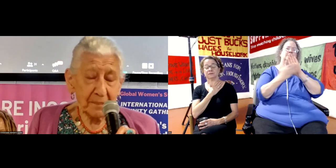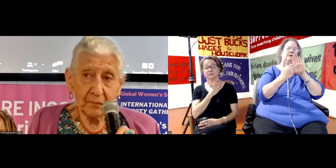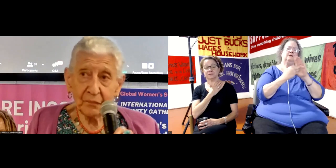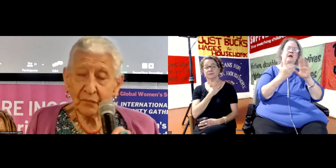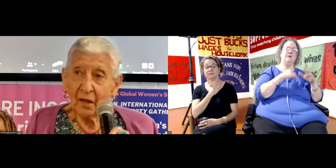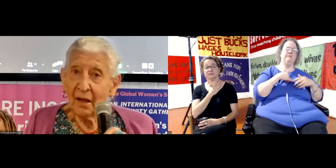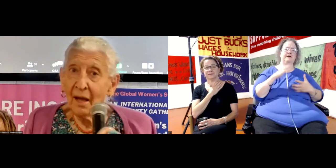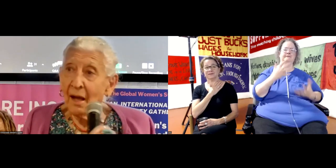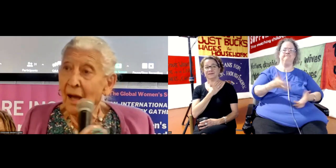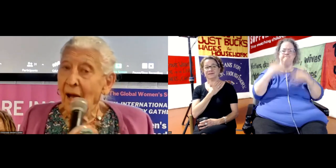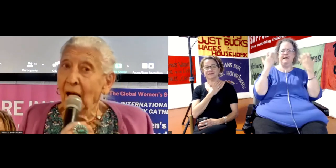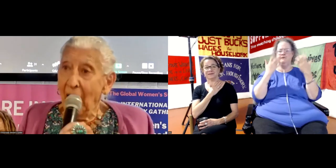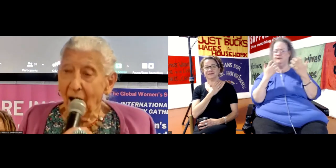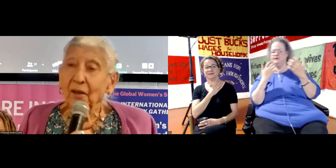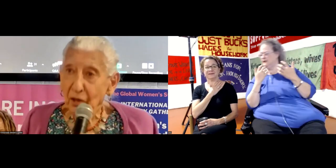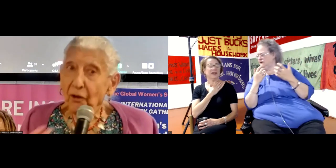them.